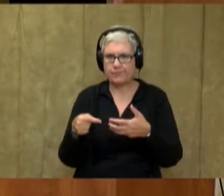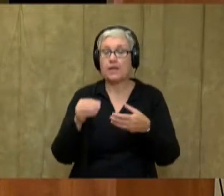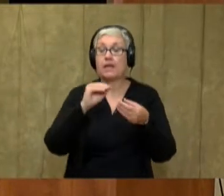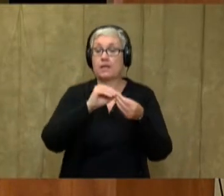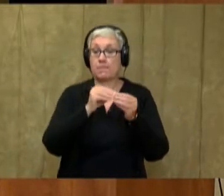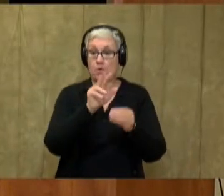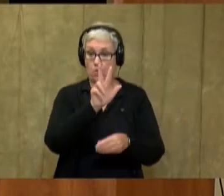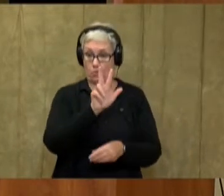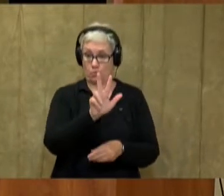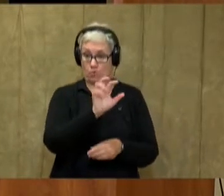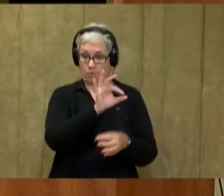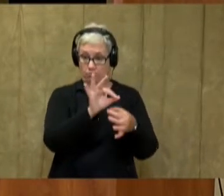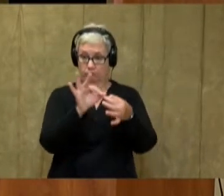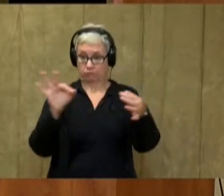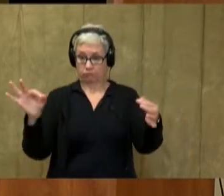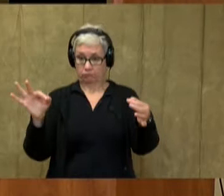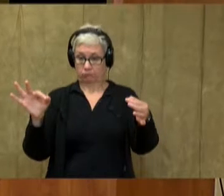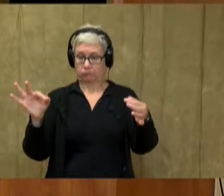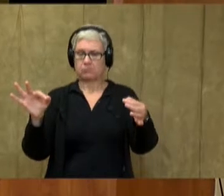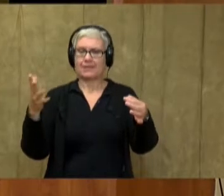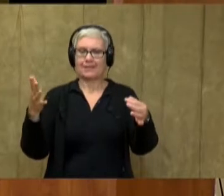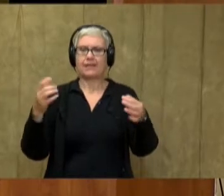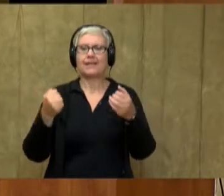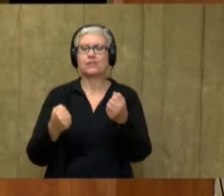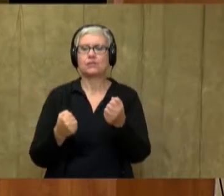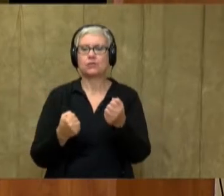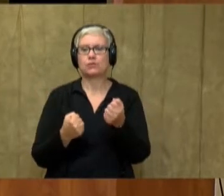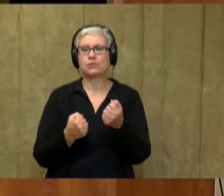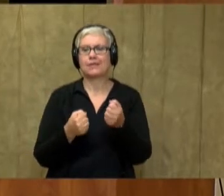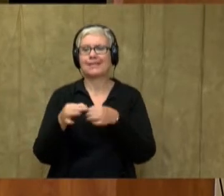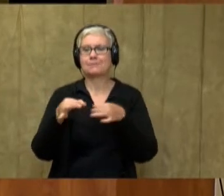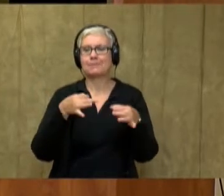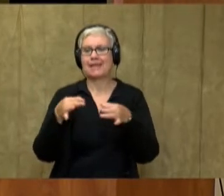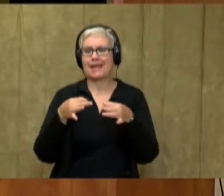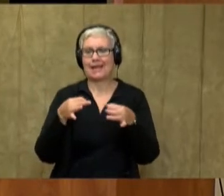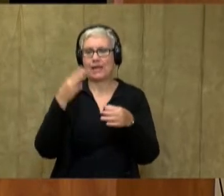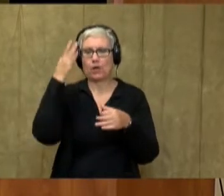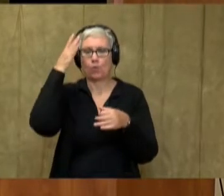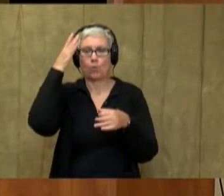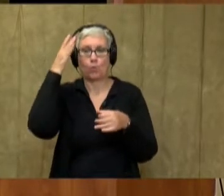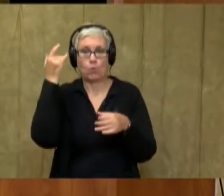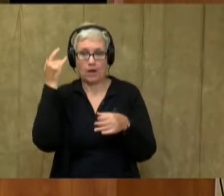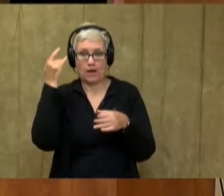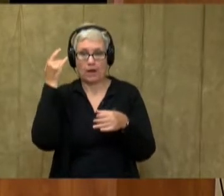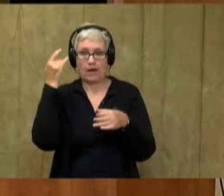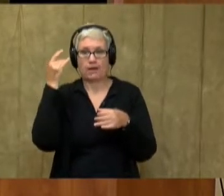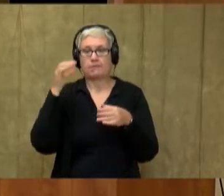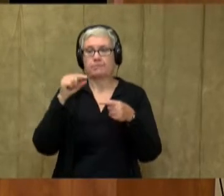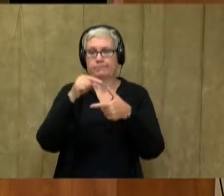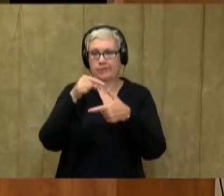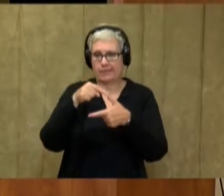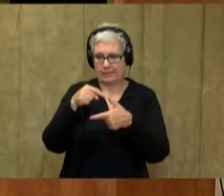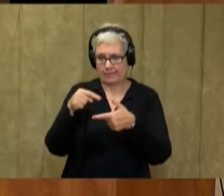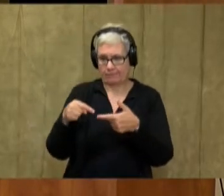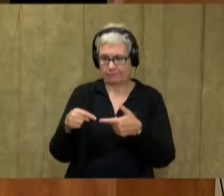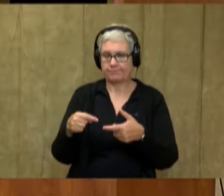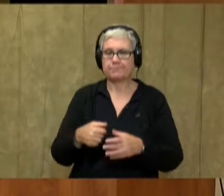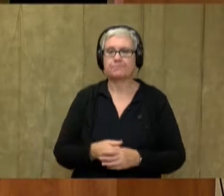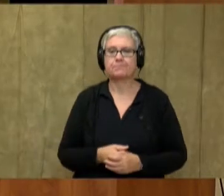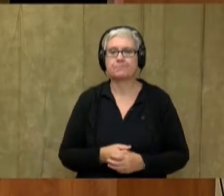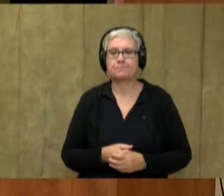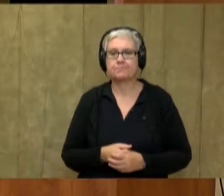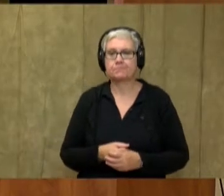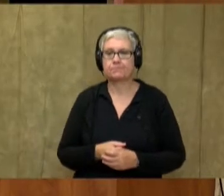1. Now, the sentence starters that you can use with this that are very good, that are sometimes easier to lead